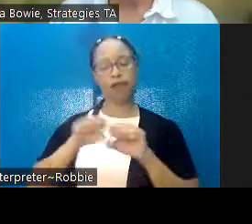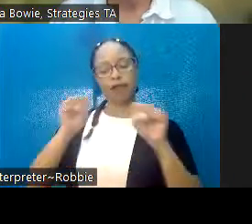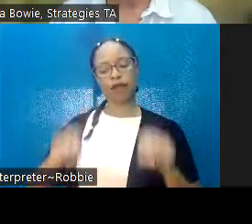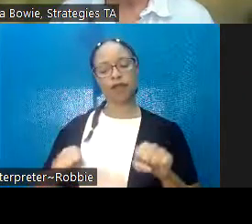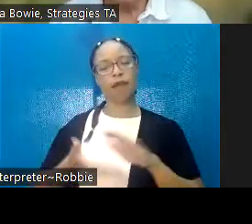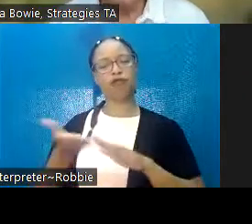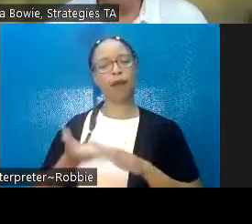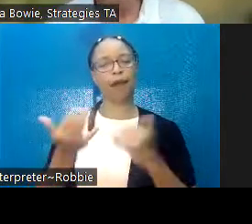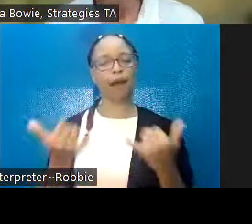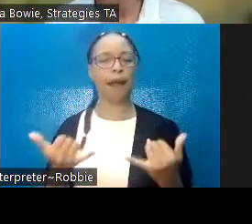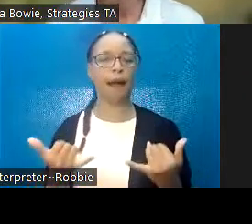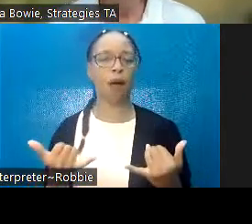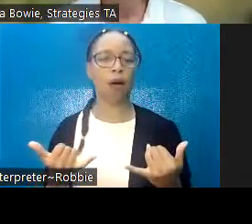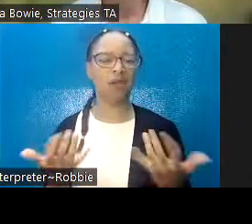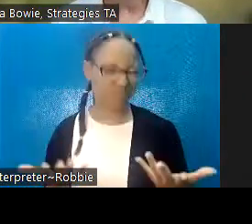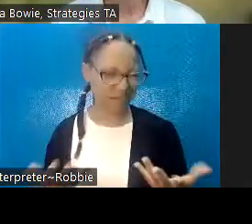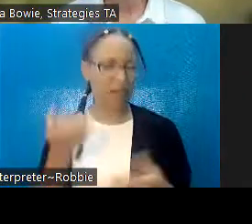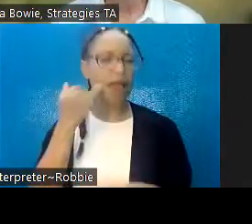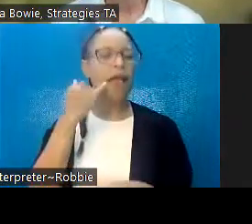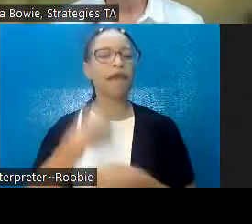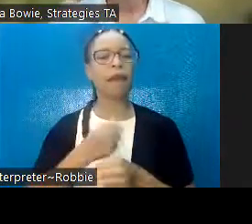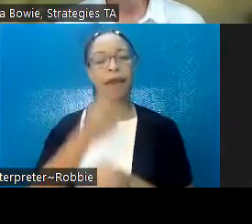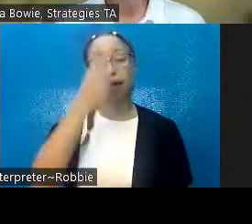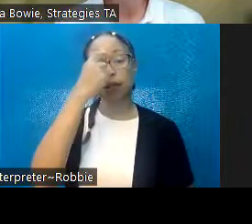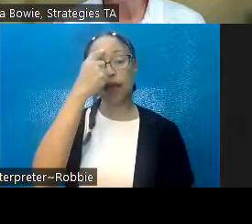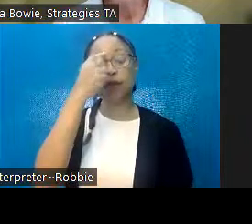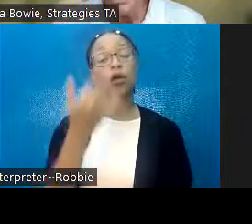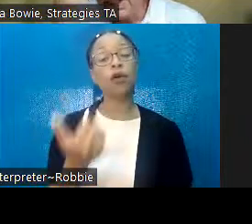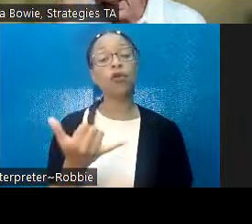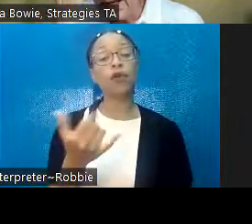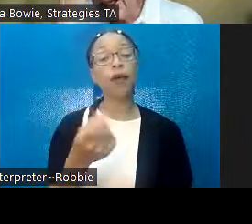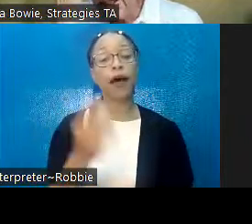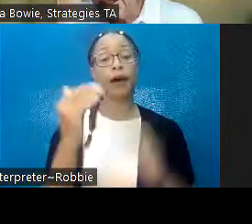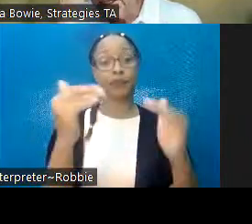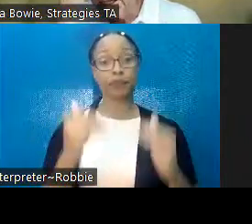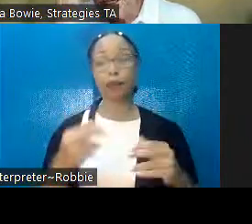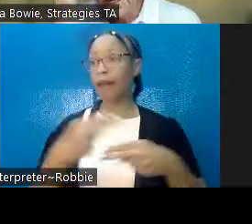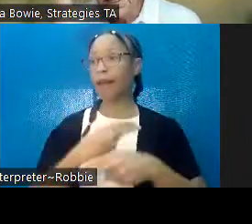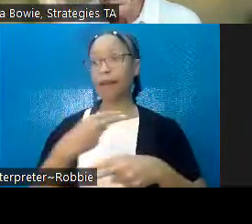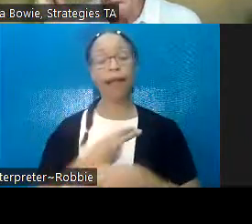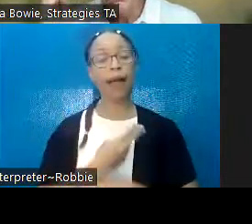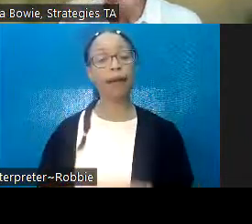operating. If that makes sense. So if we could go to the next slide.